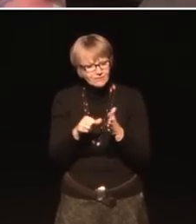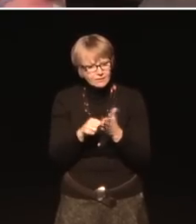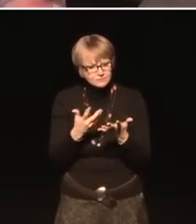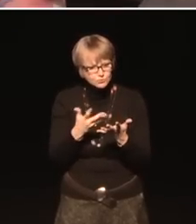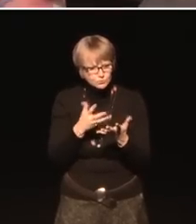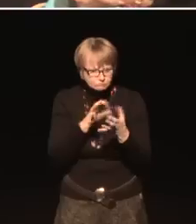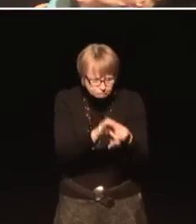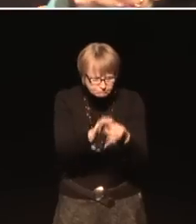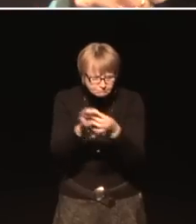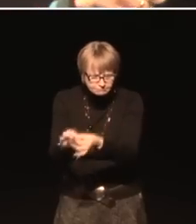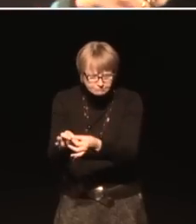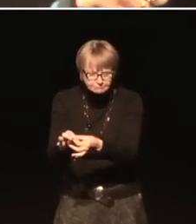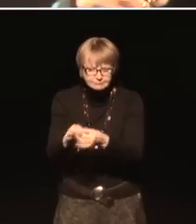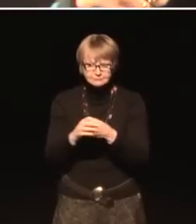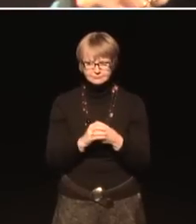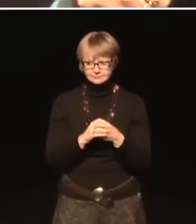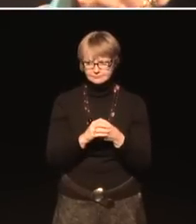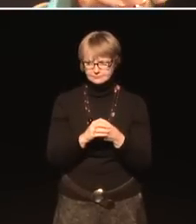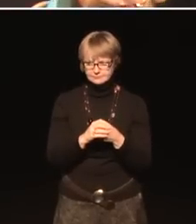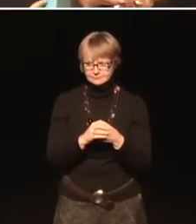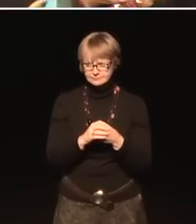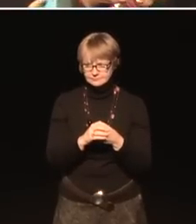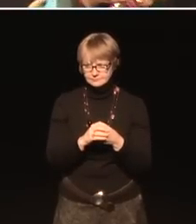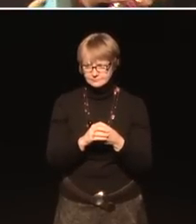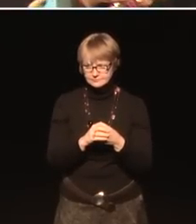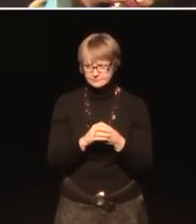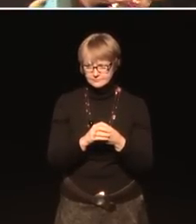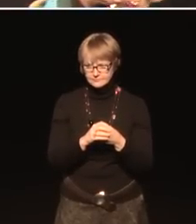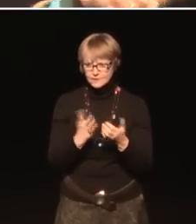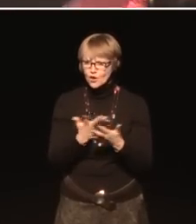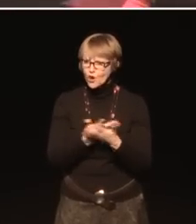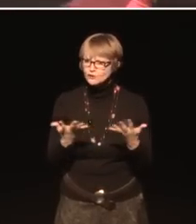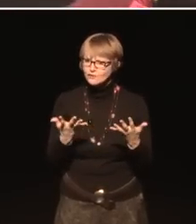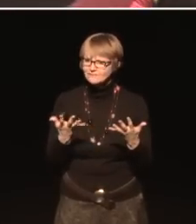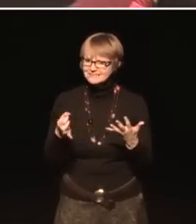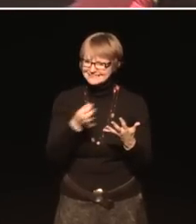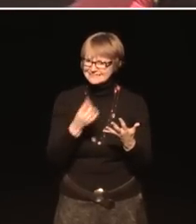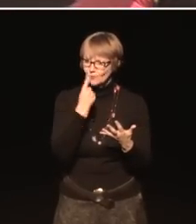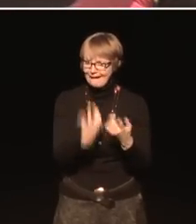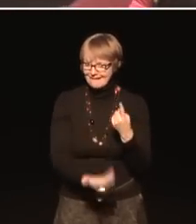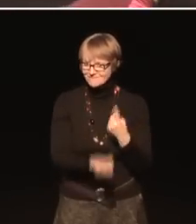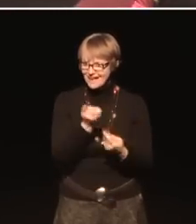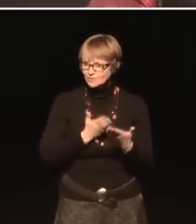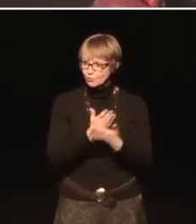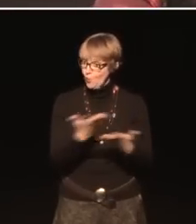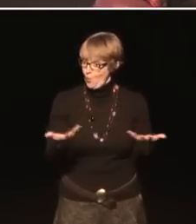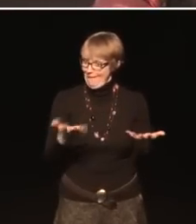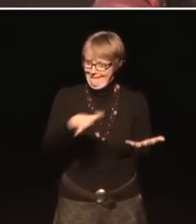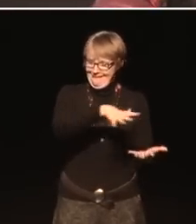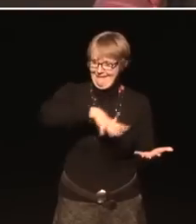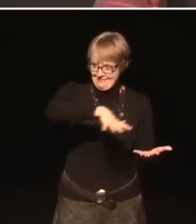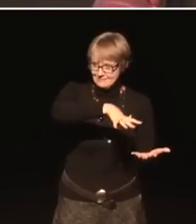of live that geographically that way. In a lot of cities, not all, but in many. So you can kind of identify